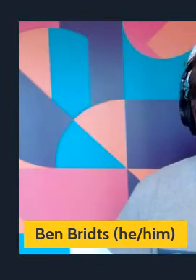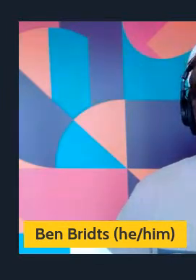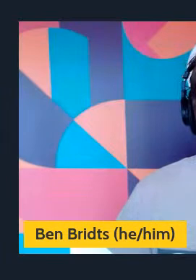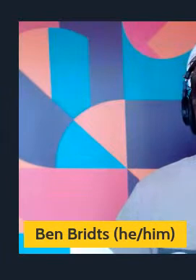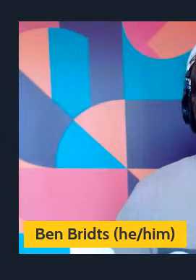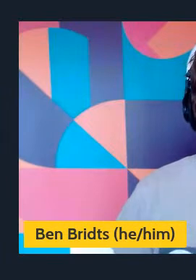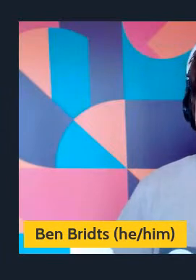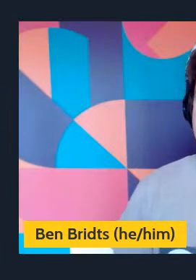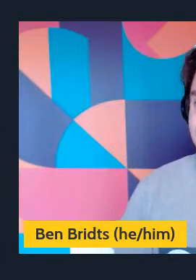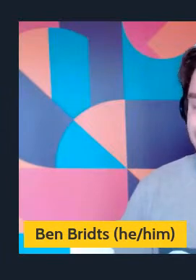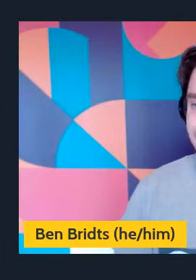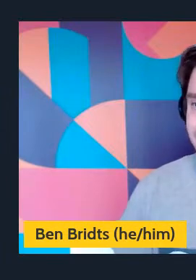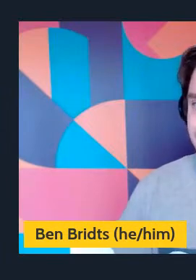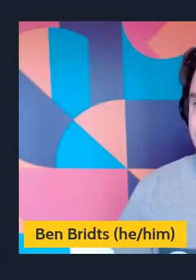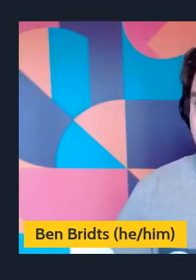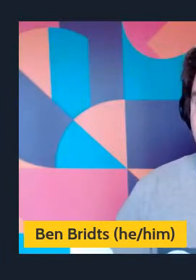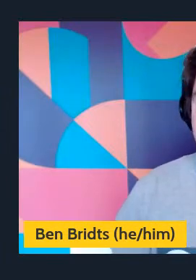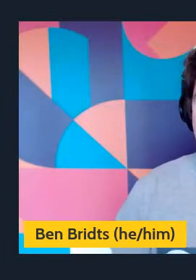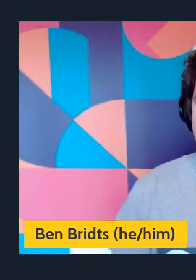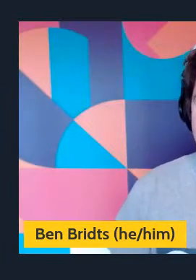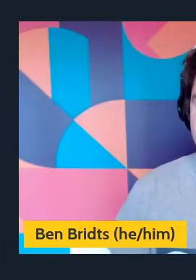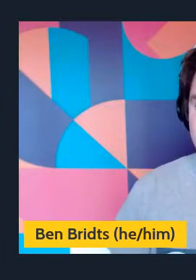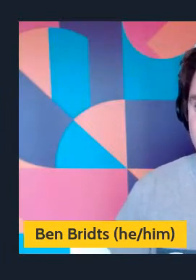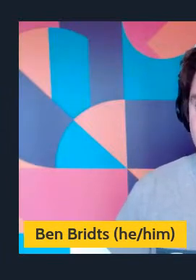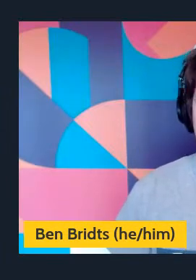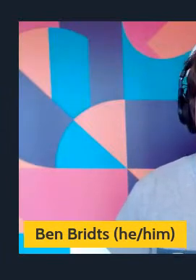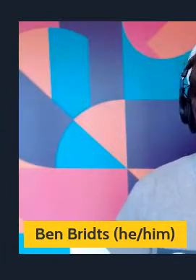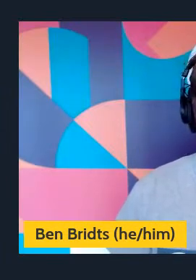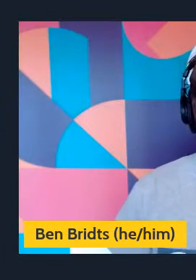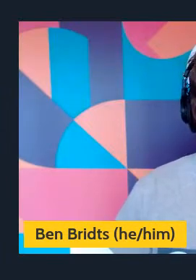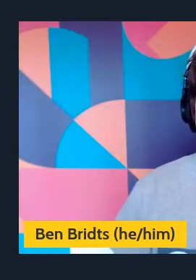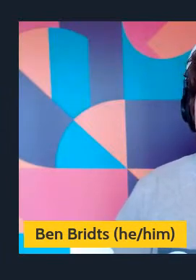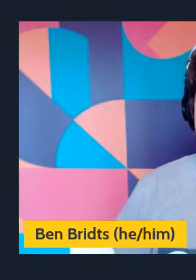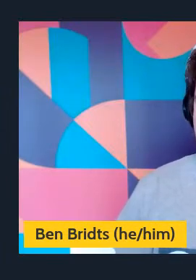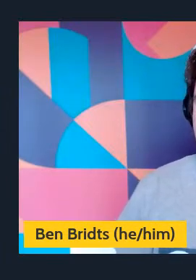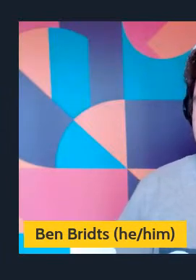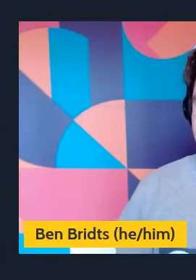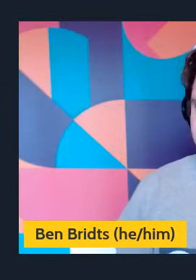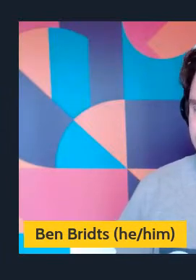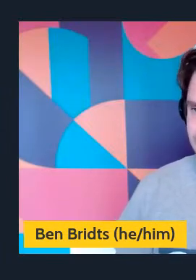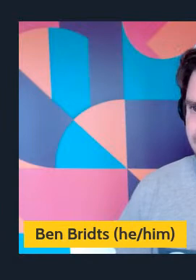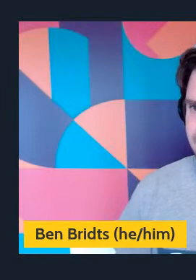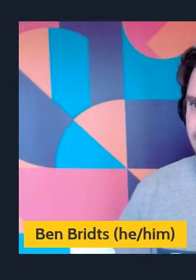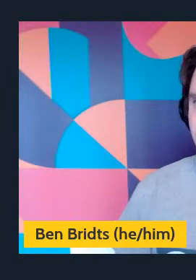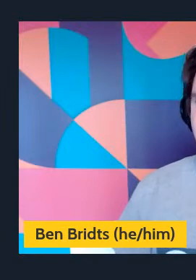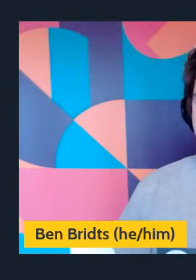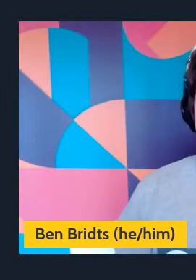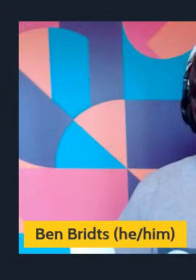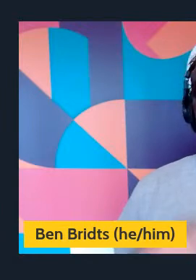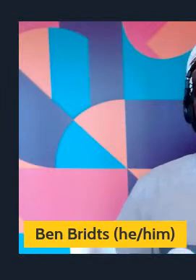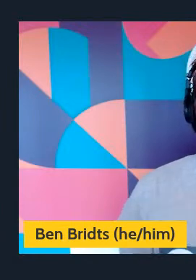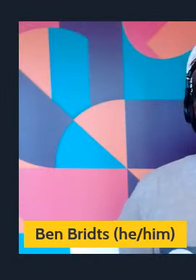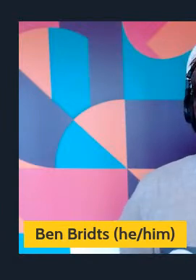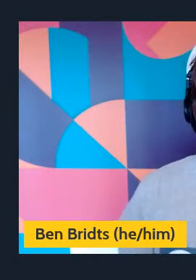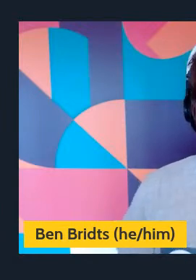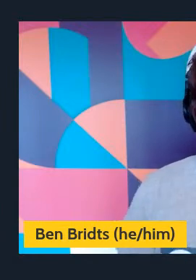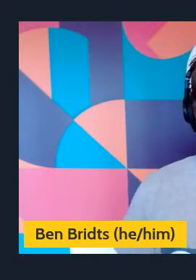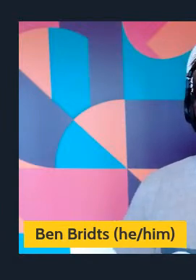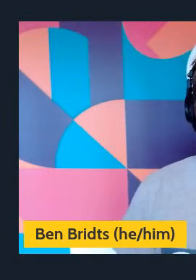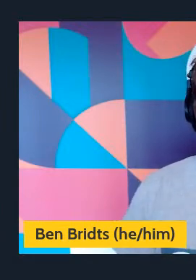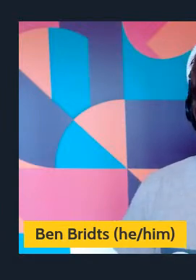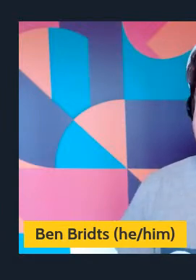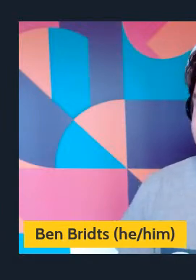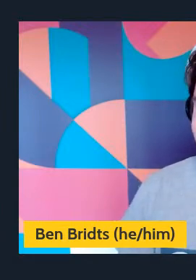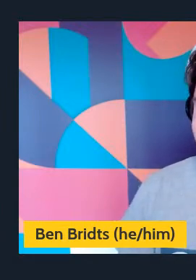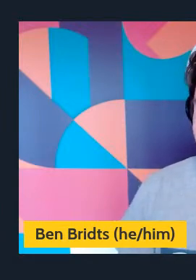have three dedicated Slack channels in the cdk.dev Slack. If you're not there yet, you